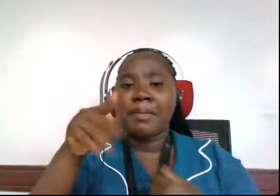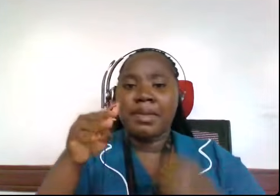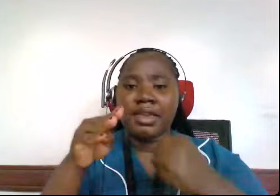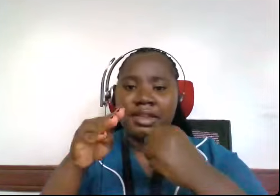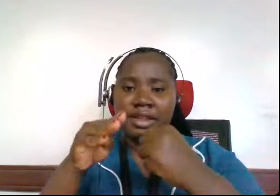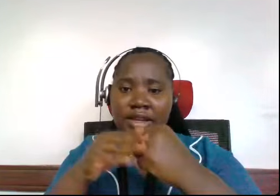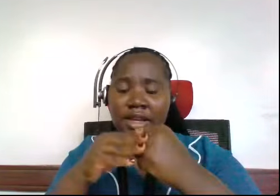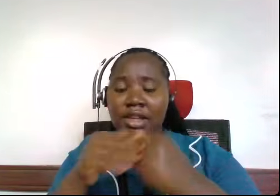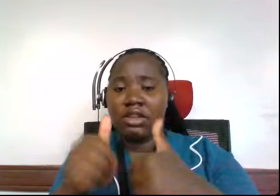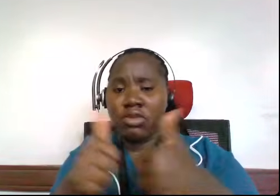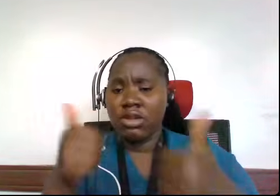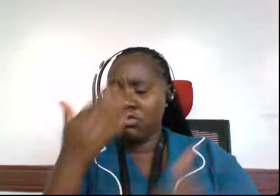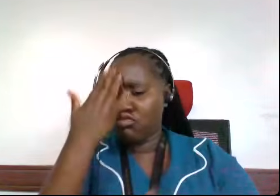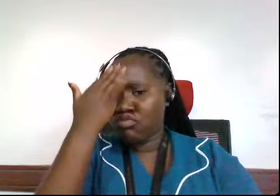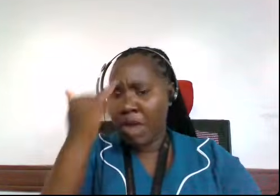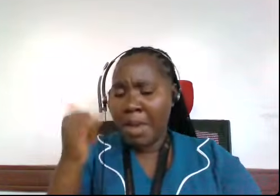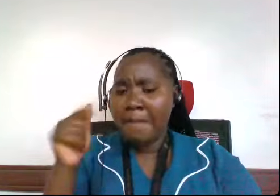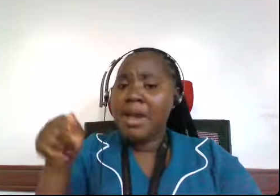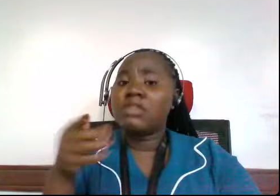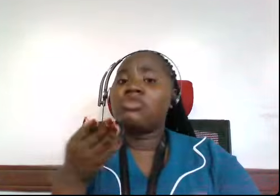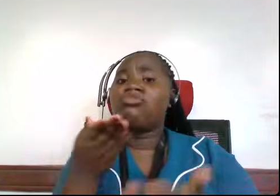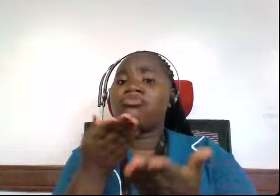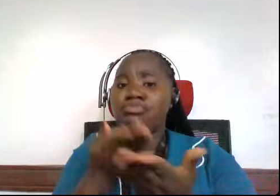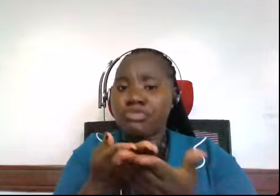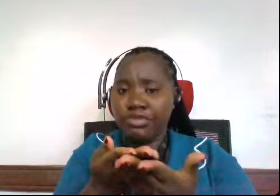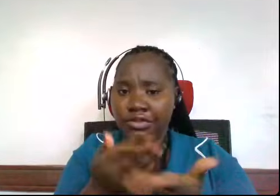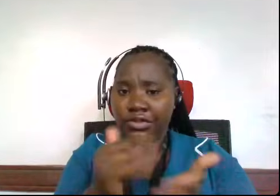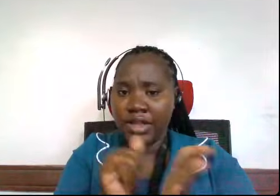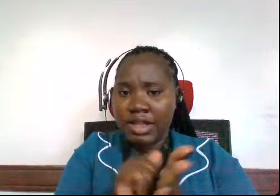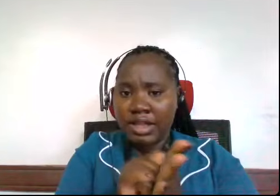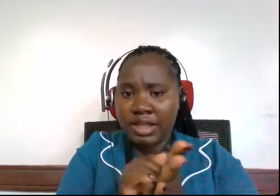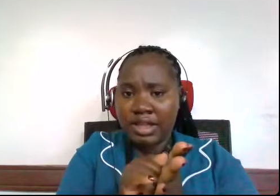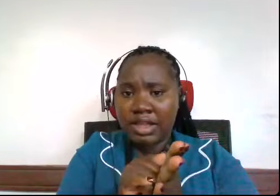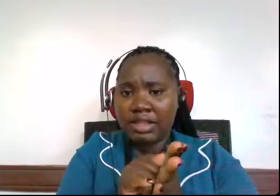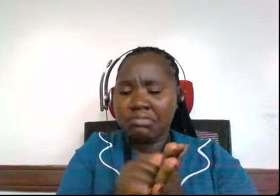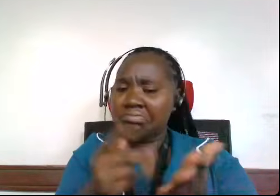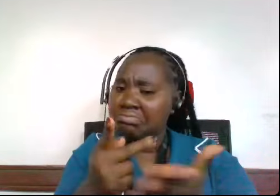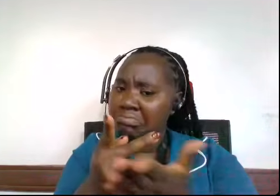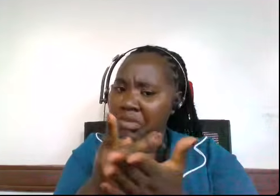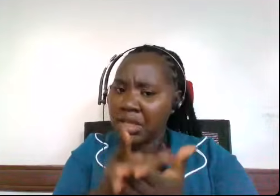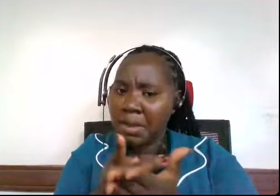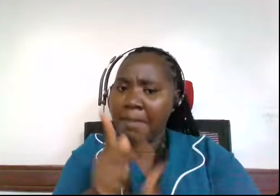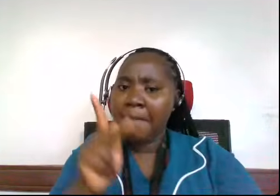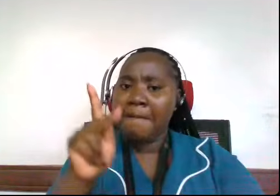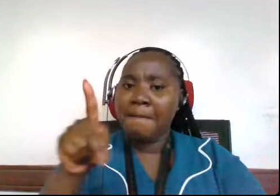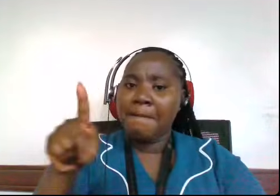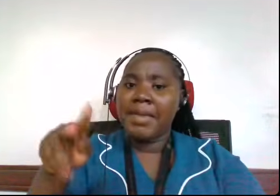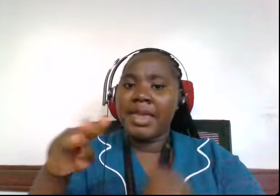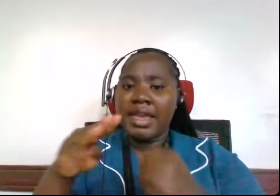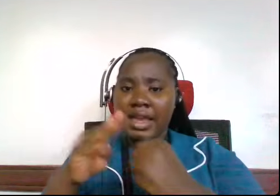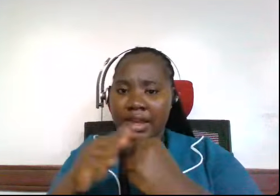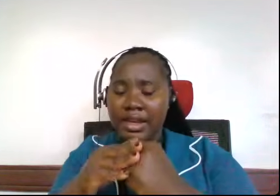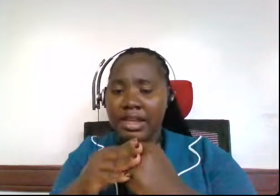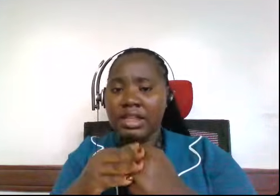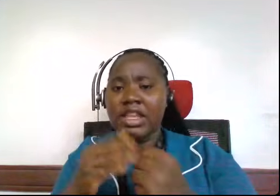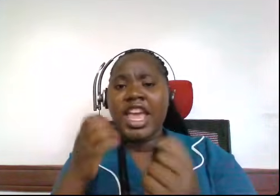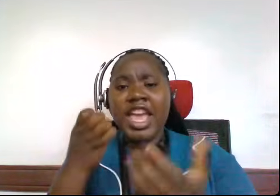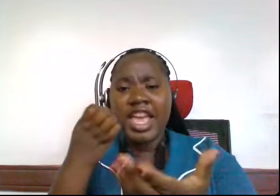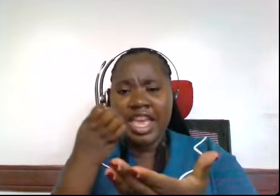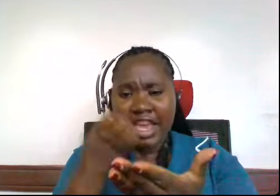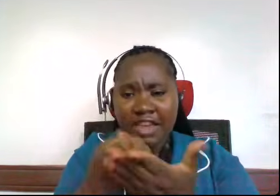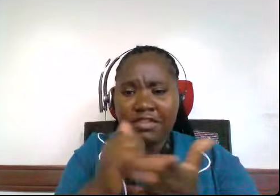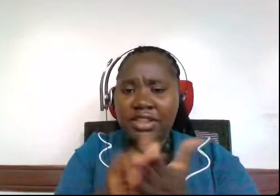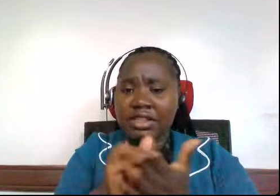the burden of proof is on your side. So just keep your P9 well. It is an evidence. It shows, it